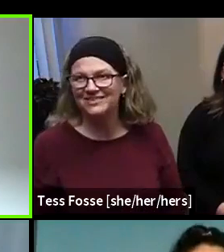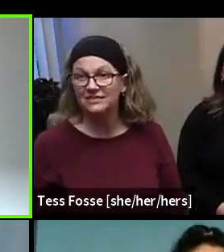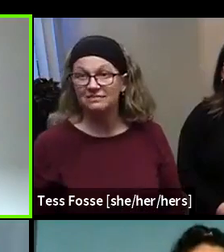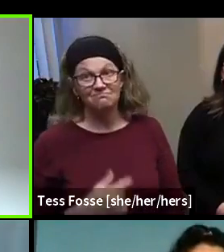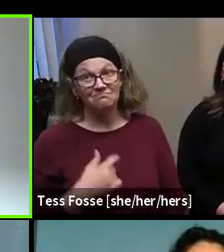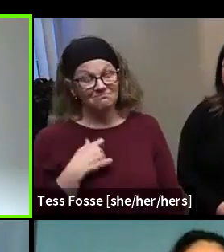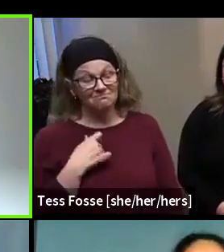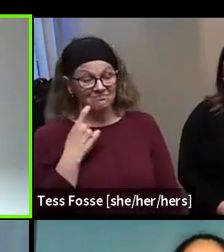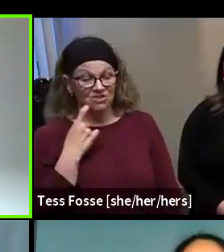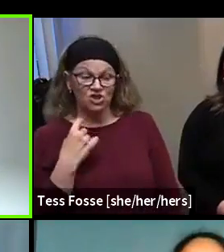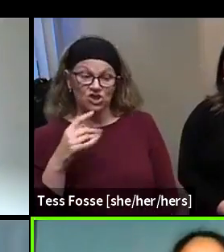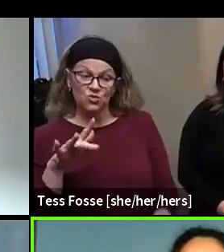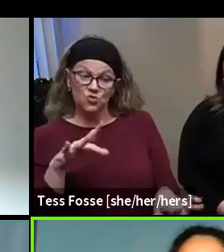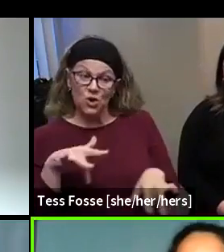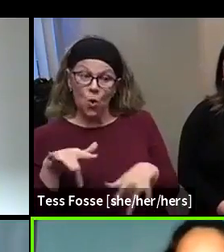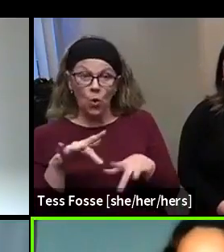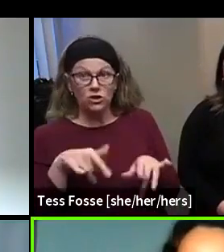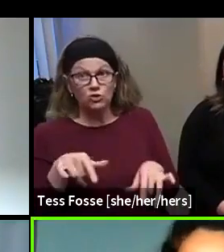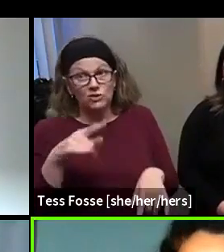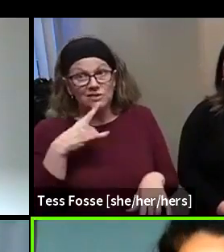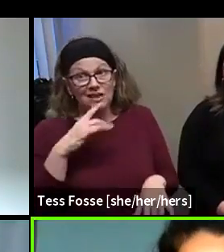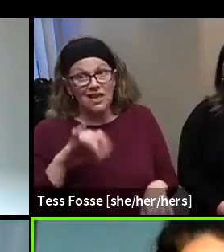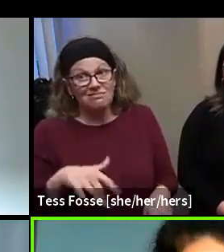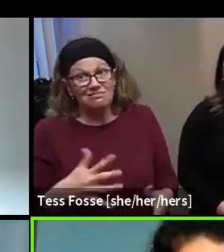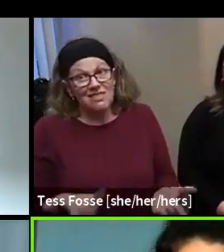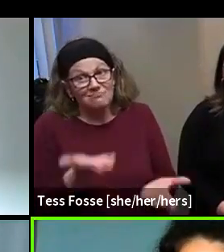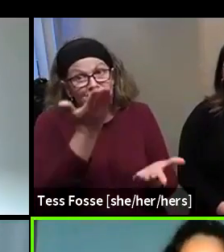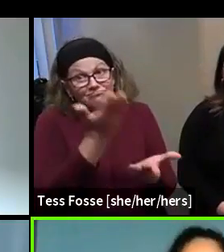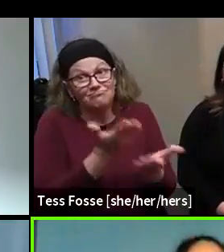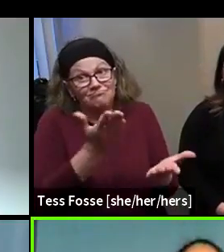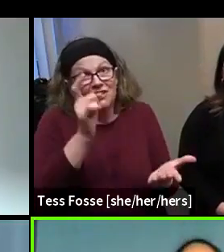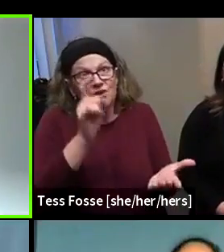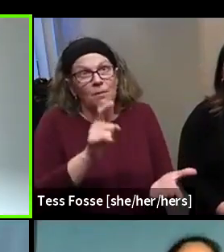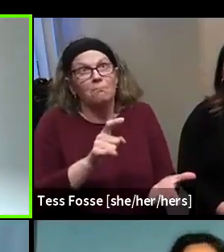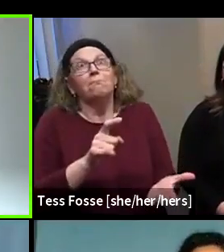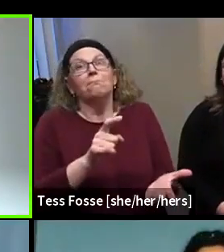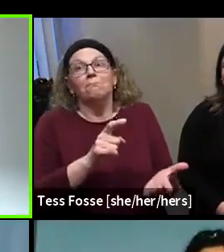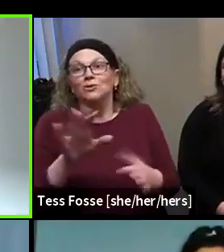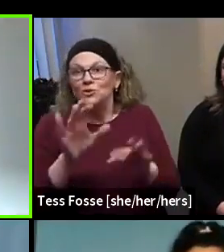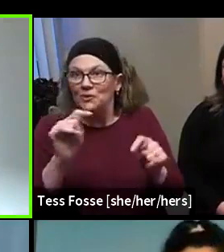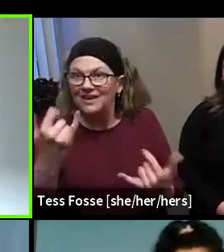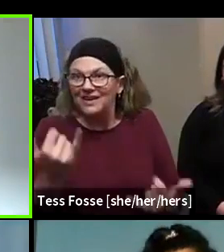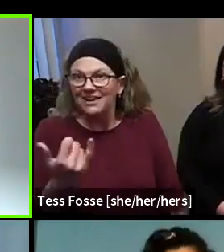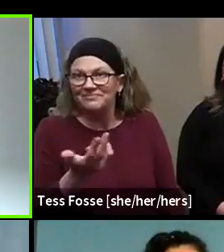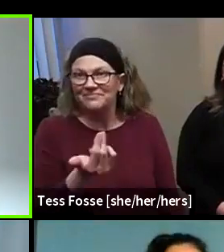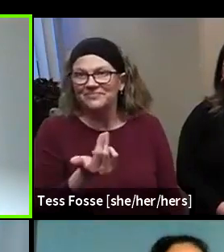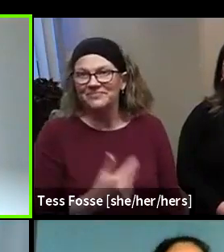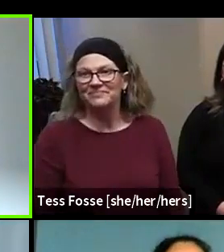recorded, so Yeah. you're gonna have to do that now.